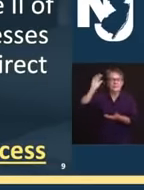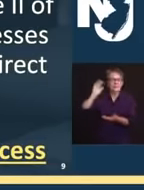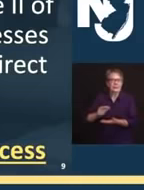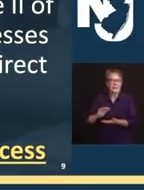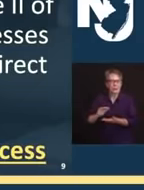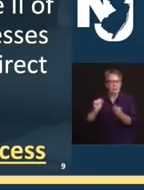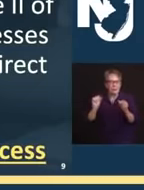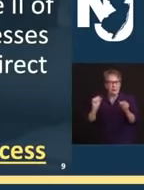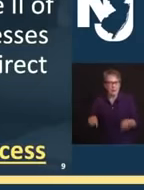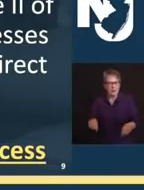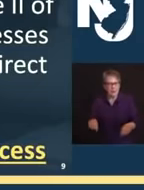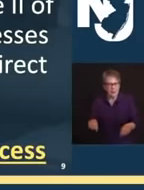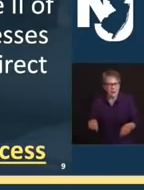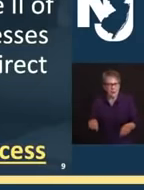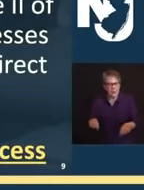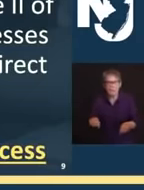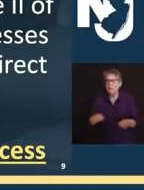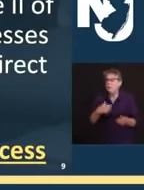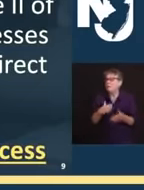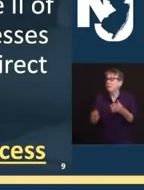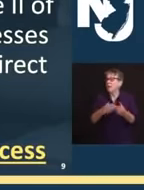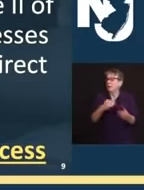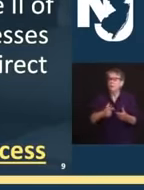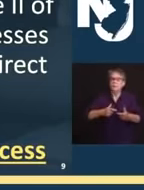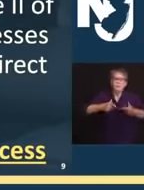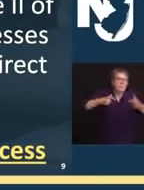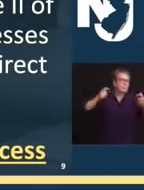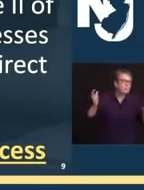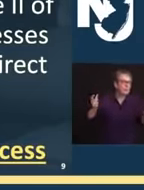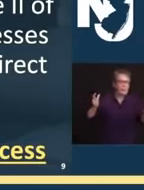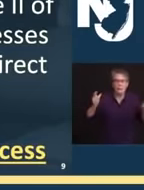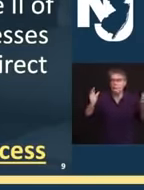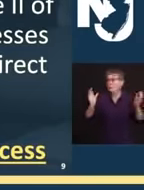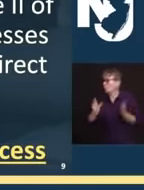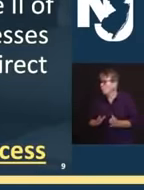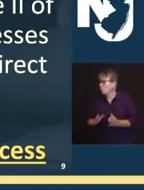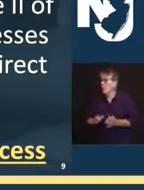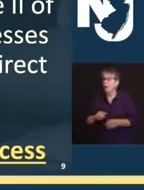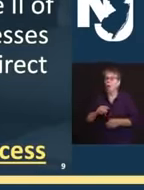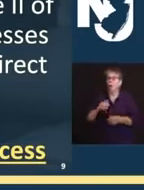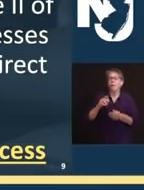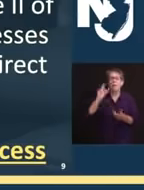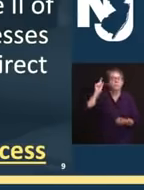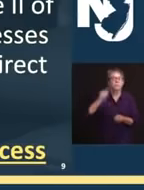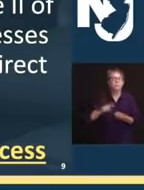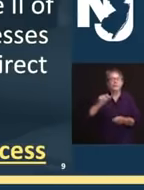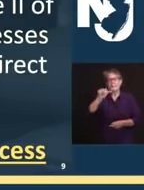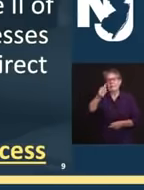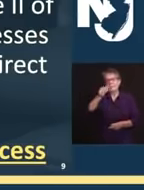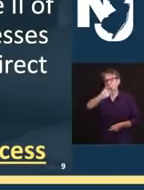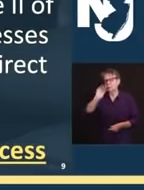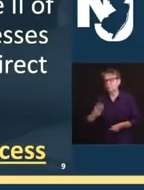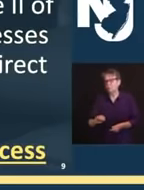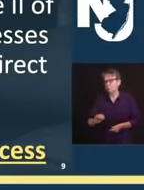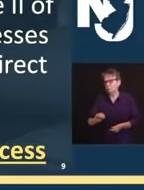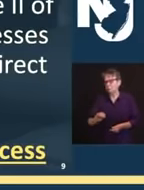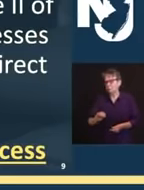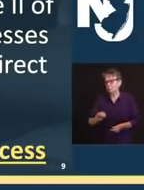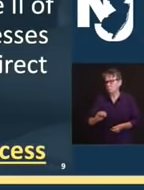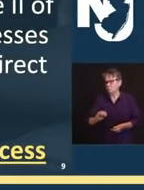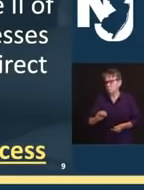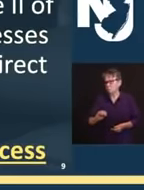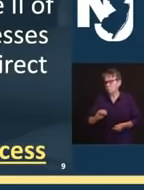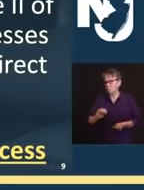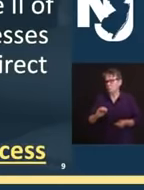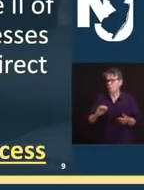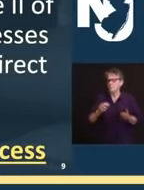regardless of size, can receive a 10% discount on PPE purchased through a partnership with Staples and